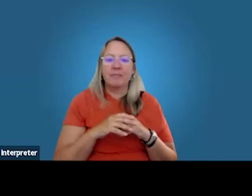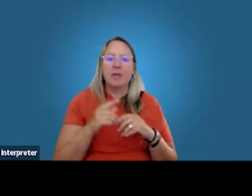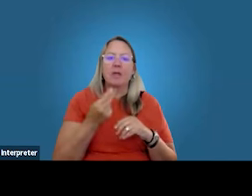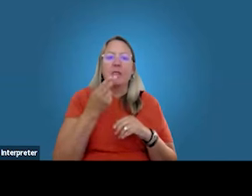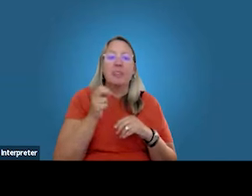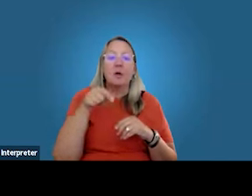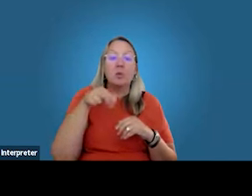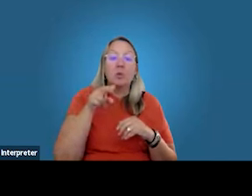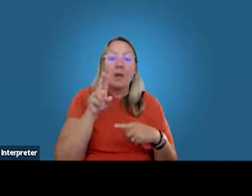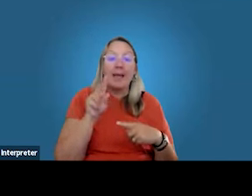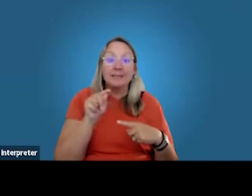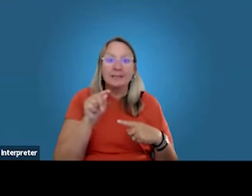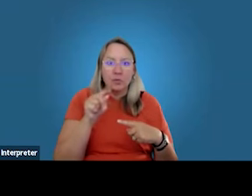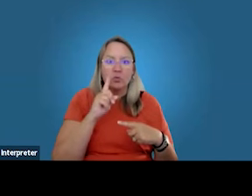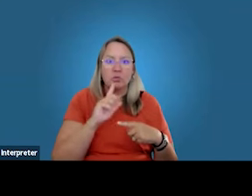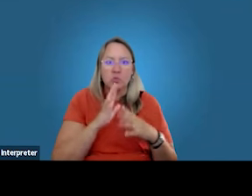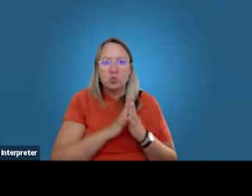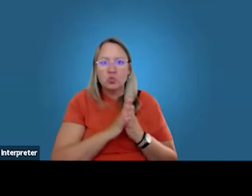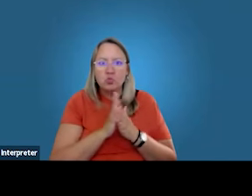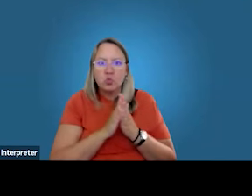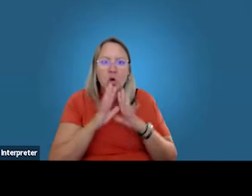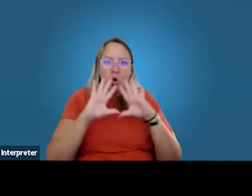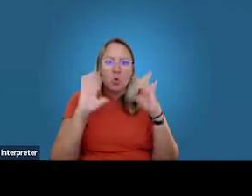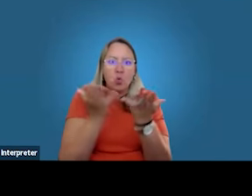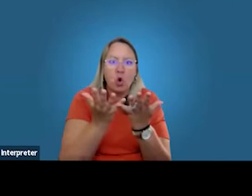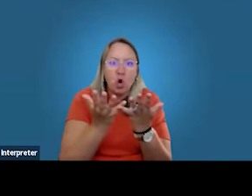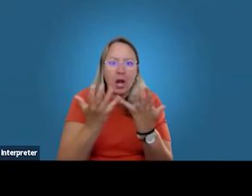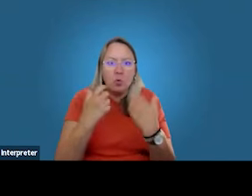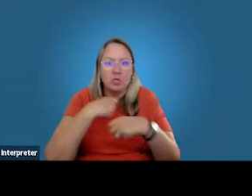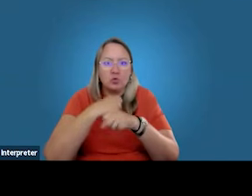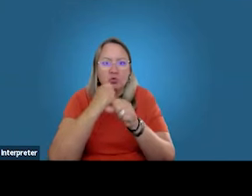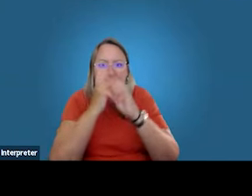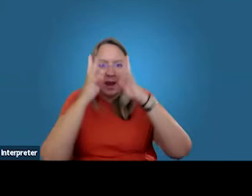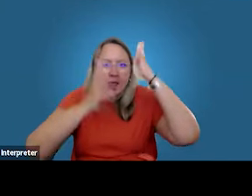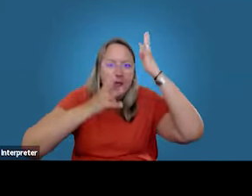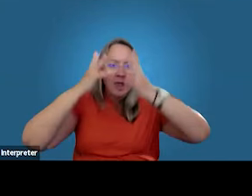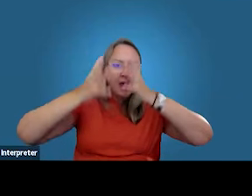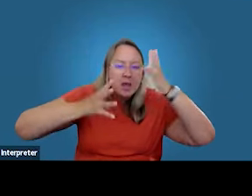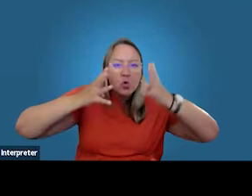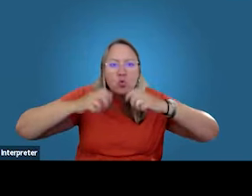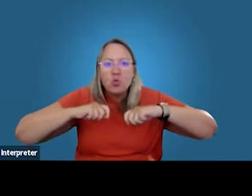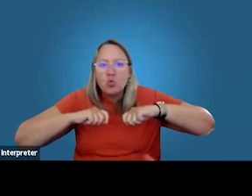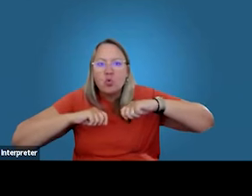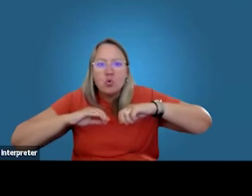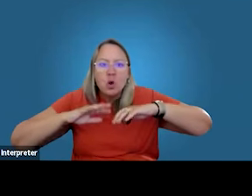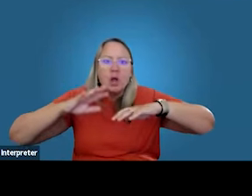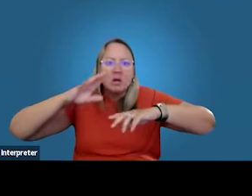So this is when you're really illuminating a world that you want to create, when you're really having an end destination in mind and you're really bringing color to